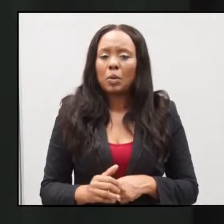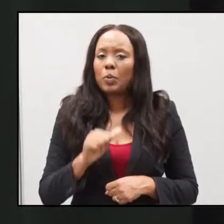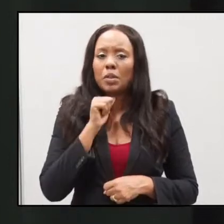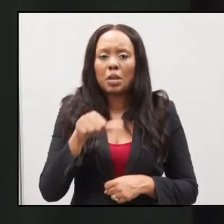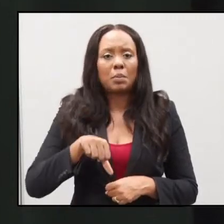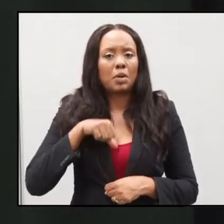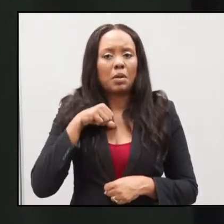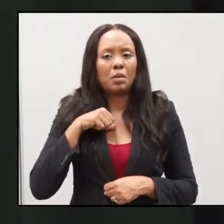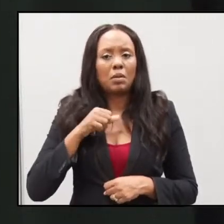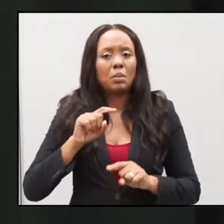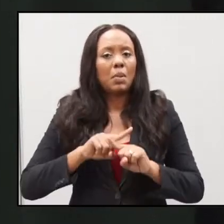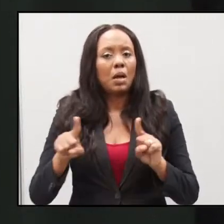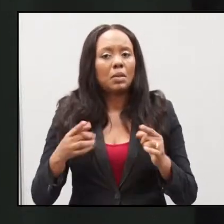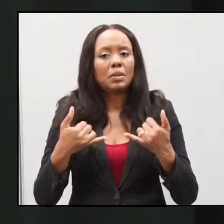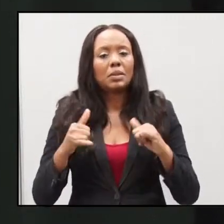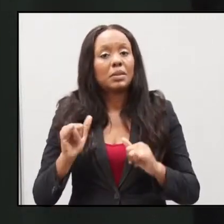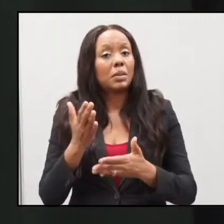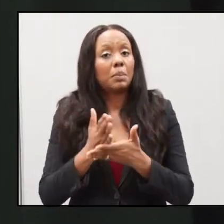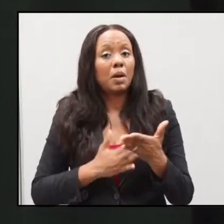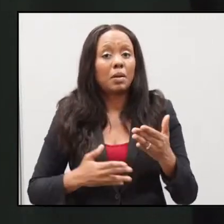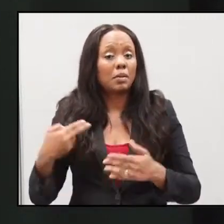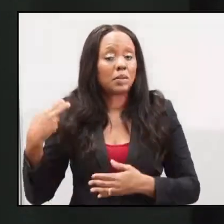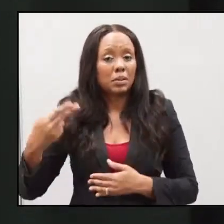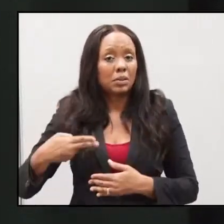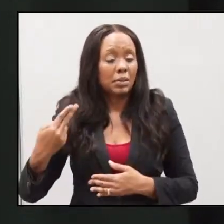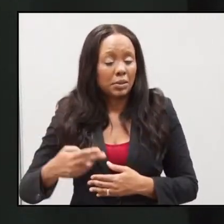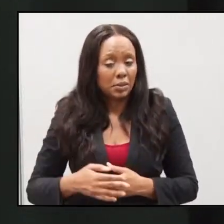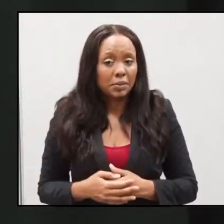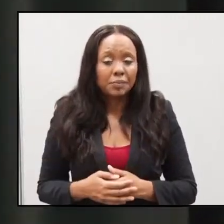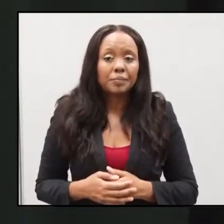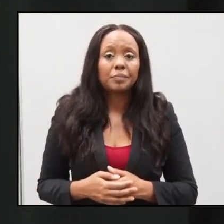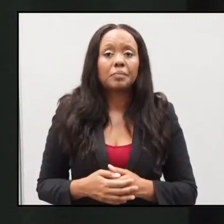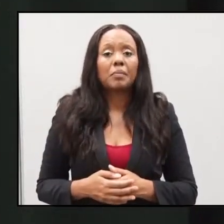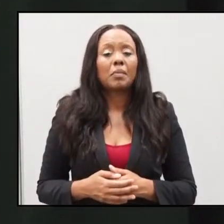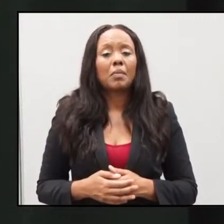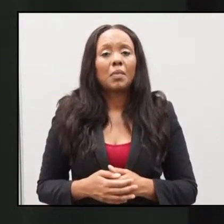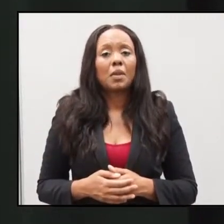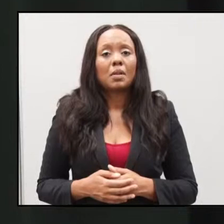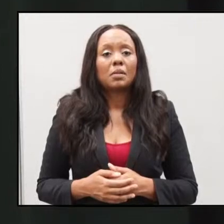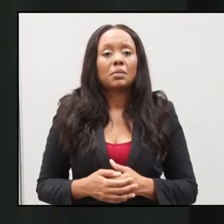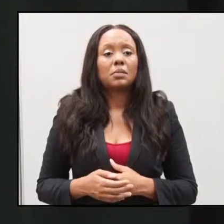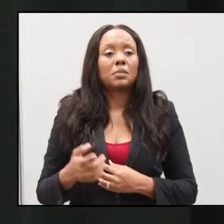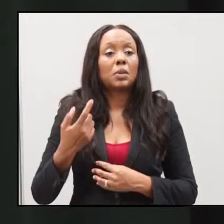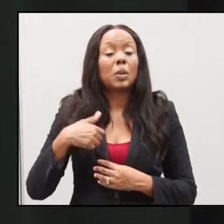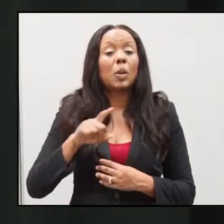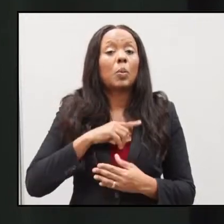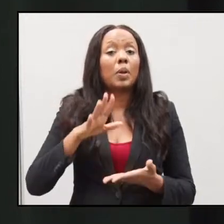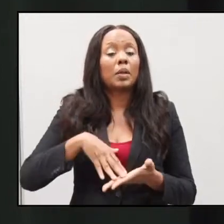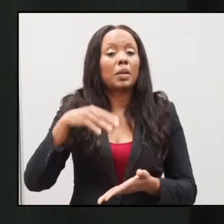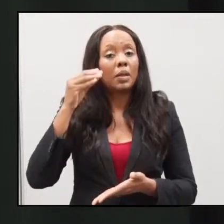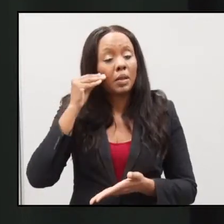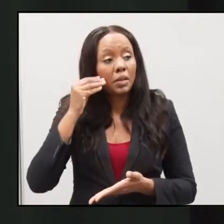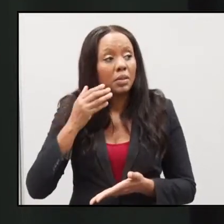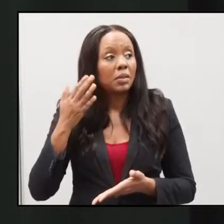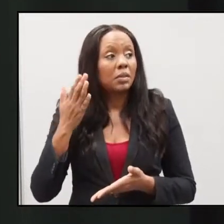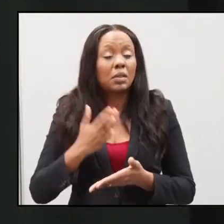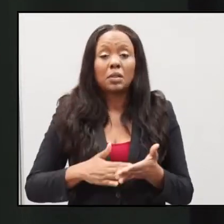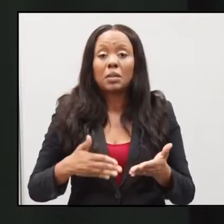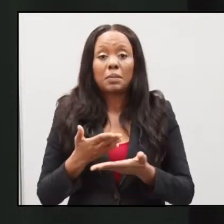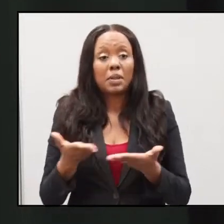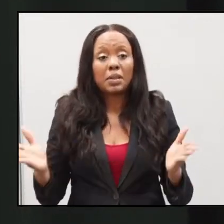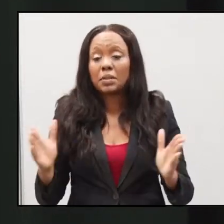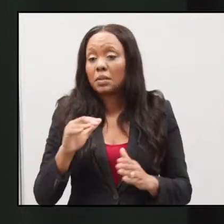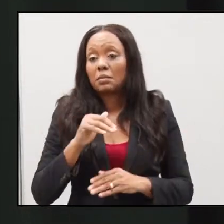history. And the lessons we learn as human beings is that even those things that don't make us proud cannot be